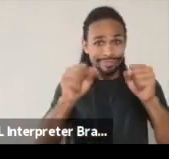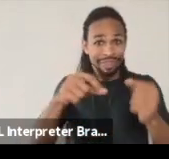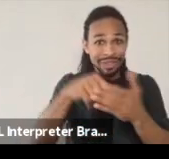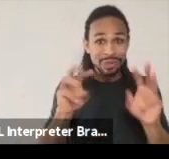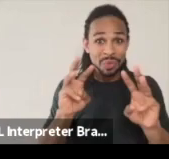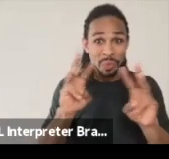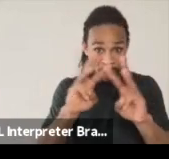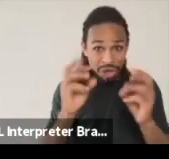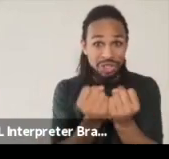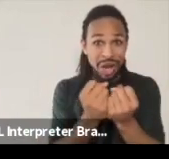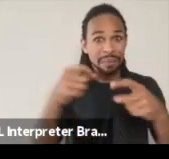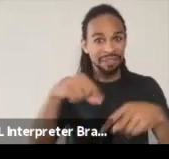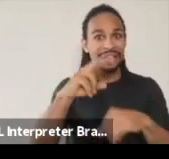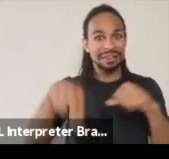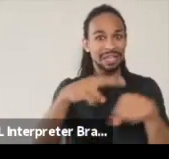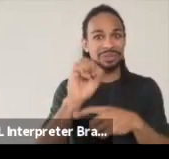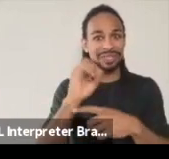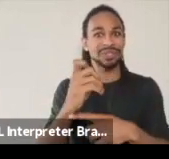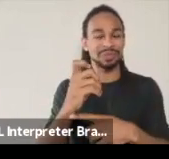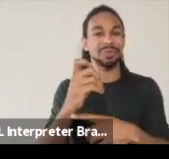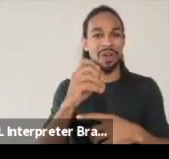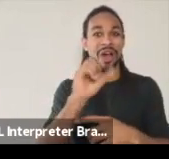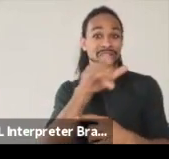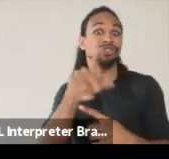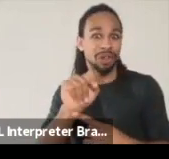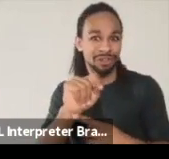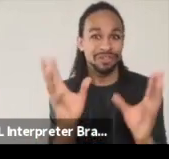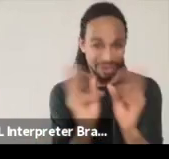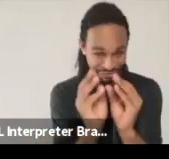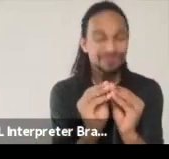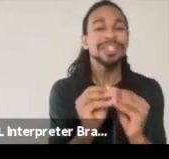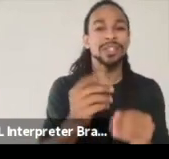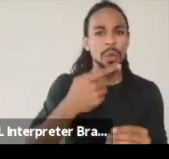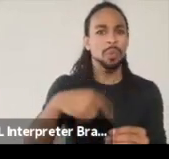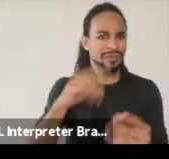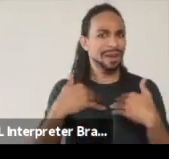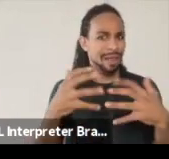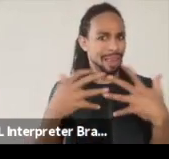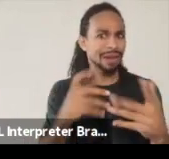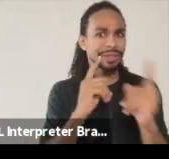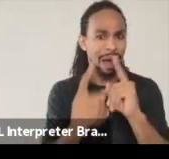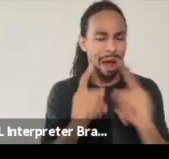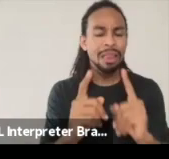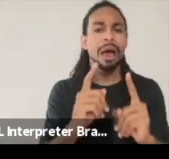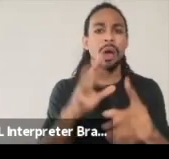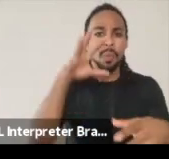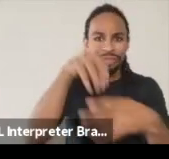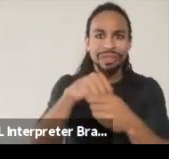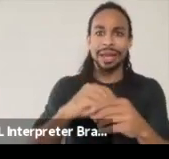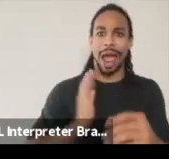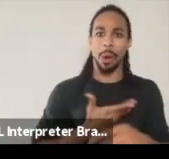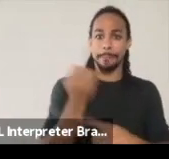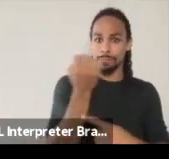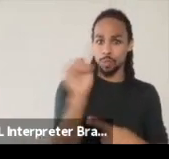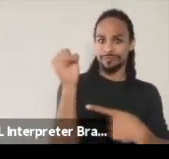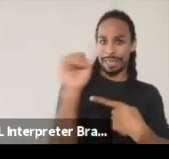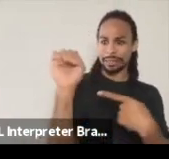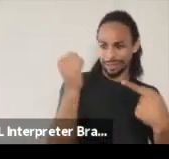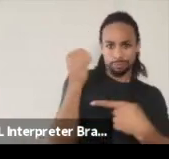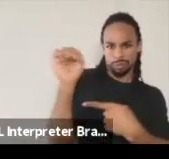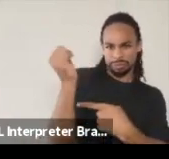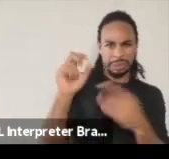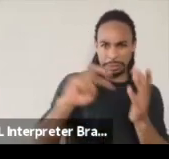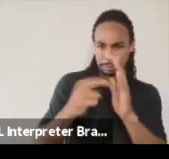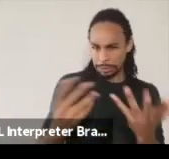of dialogue in the media and in our movements, and I use movements with an S at the end, to end